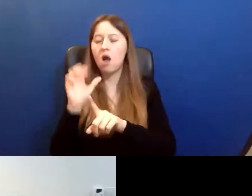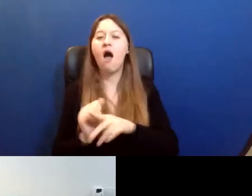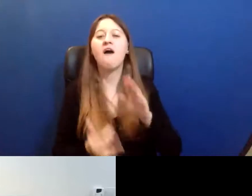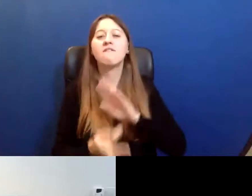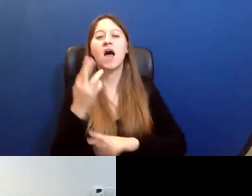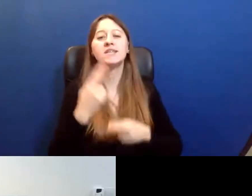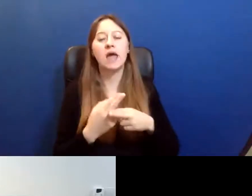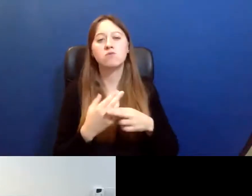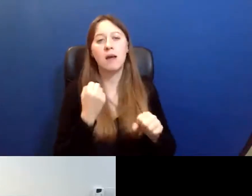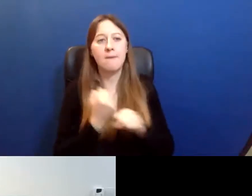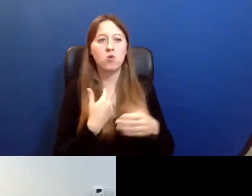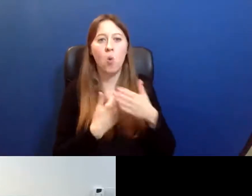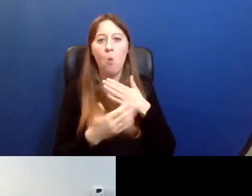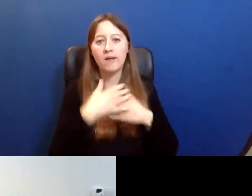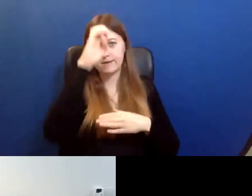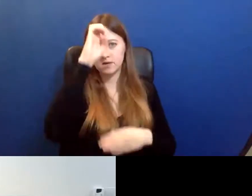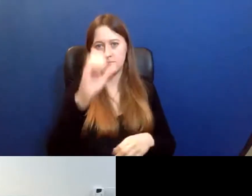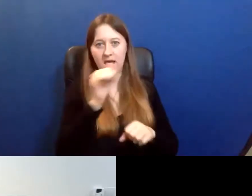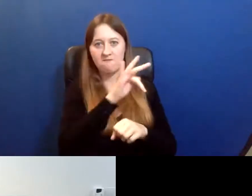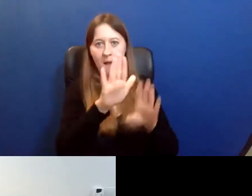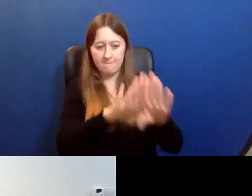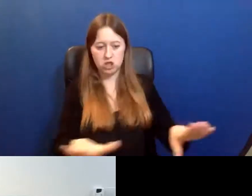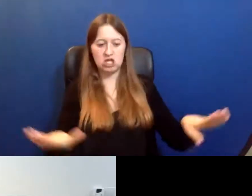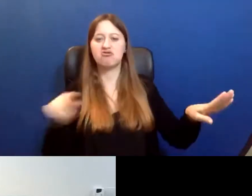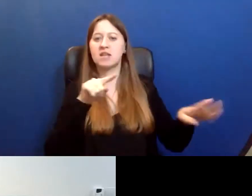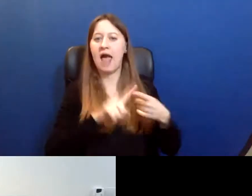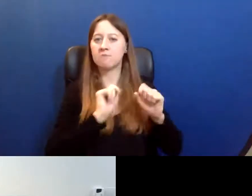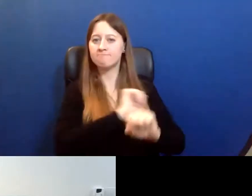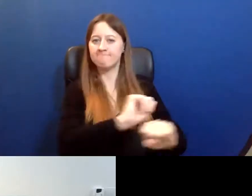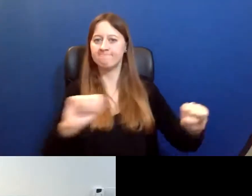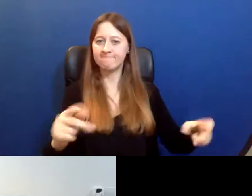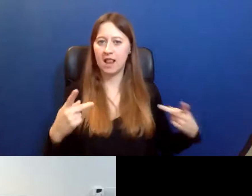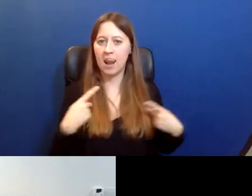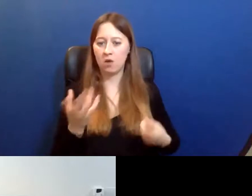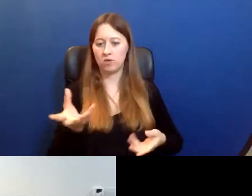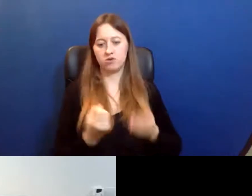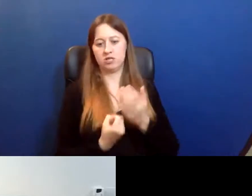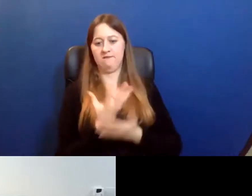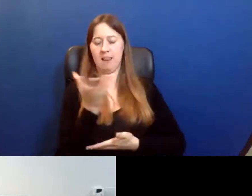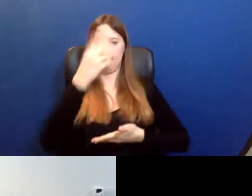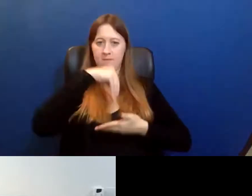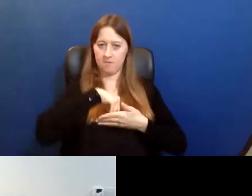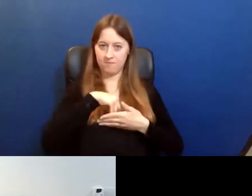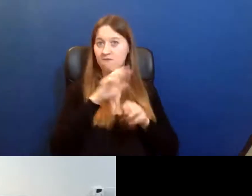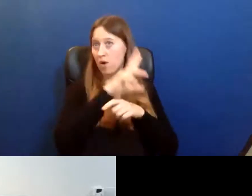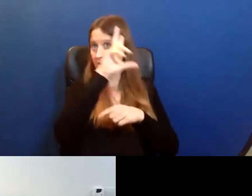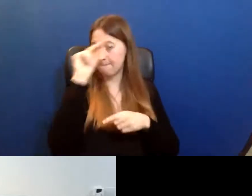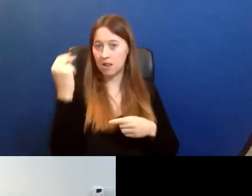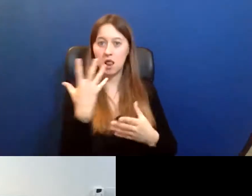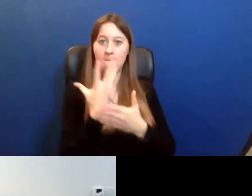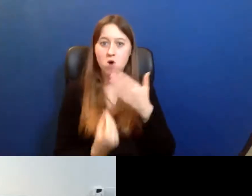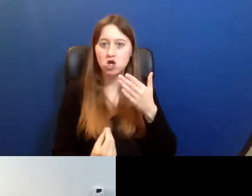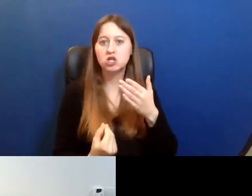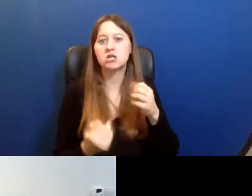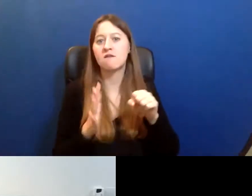language development in sign language at a certain age and stage, if you like. So, for example, the emergence of first